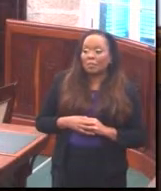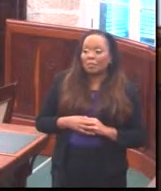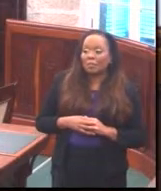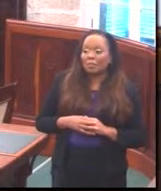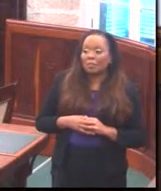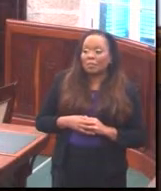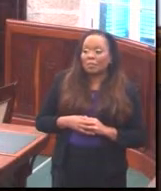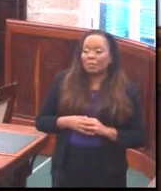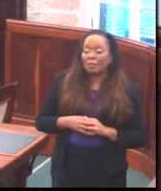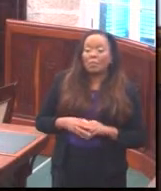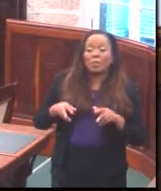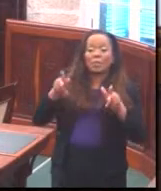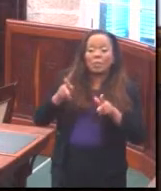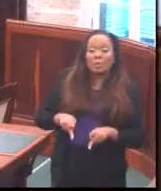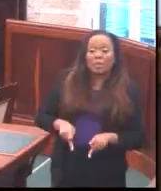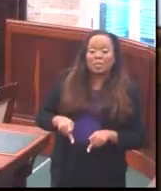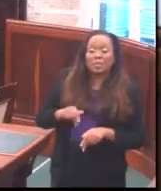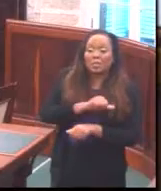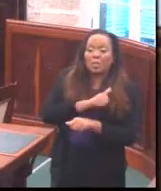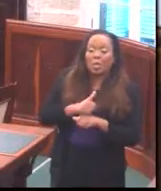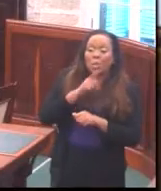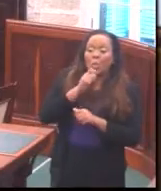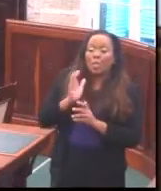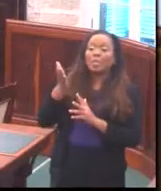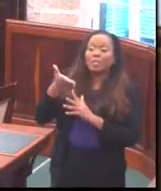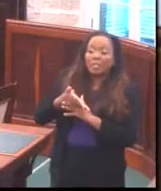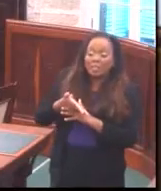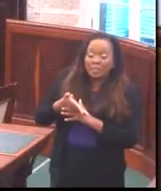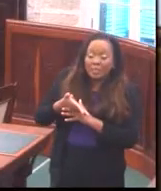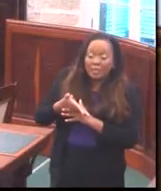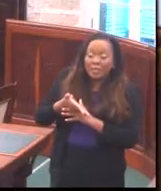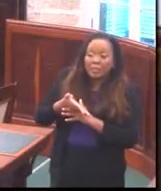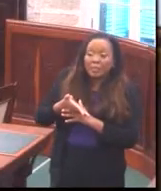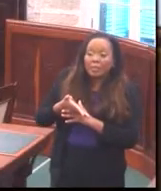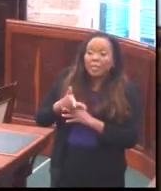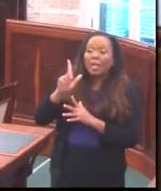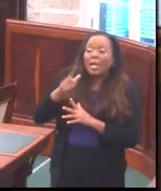to the court and give a report, and that's fair. Now here's 13.2, sir.